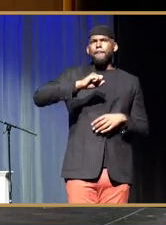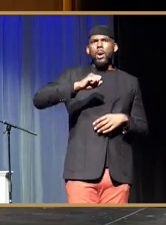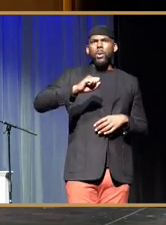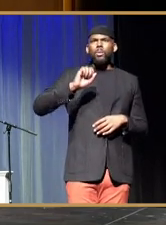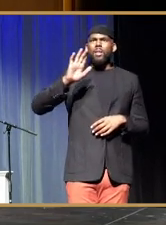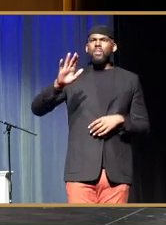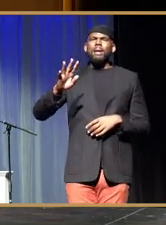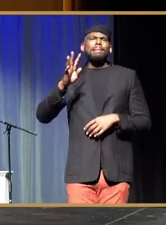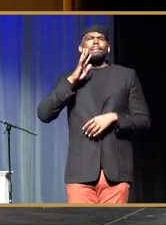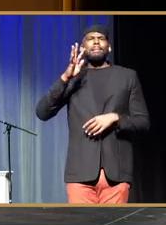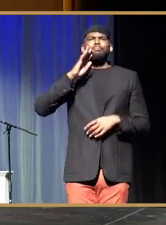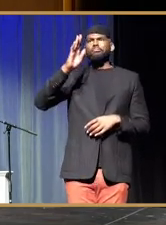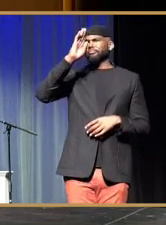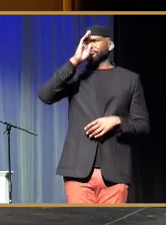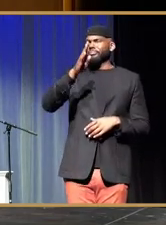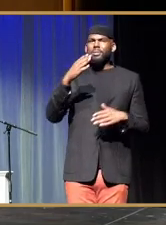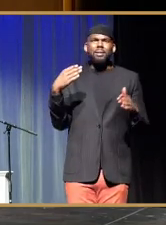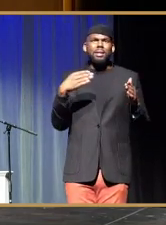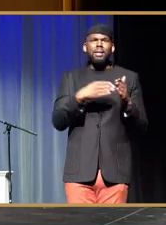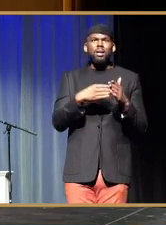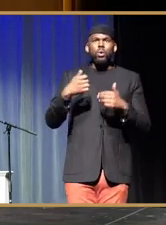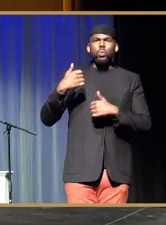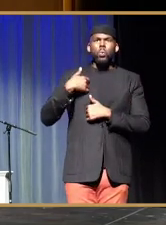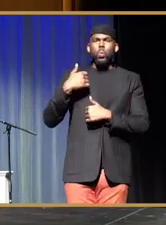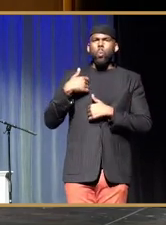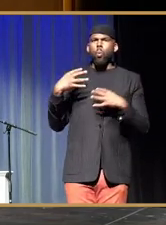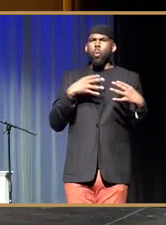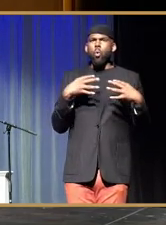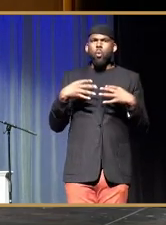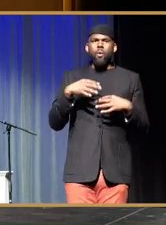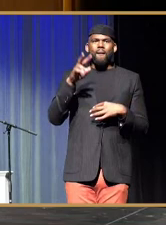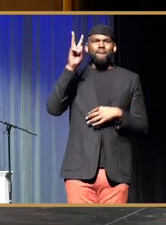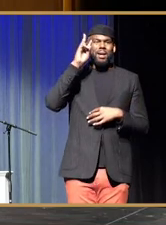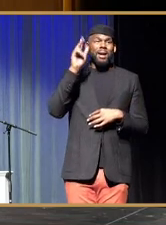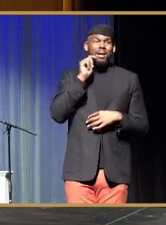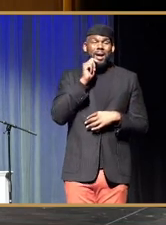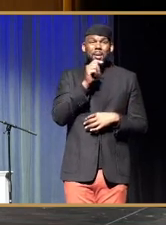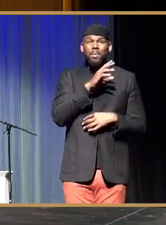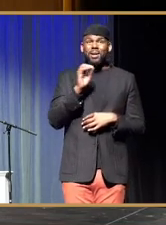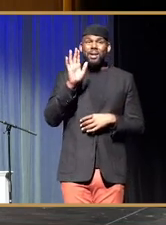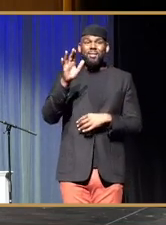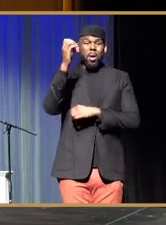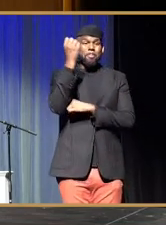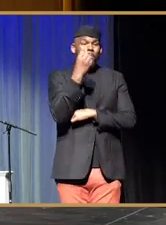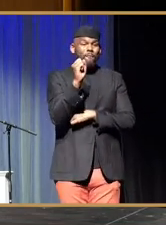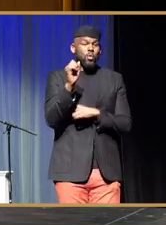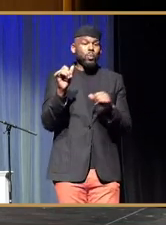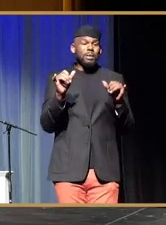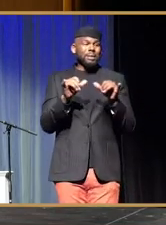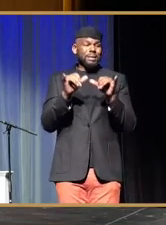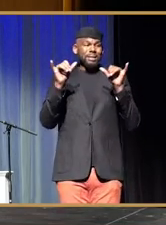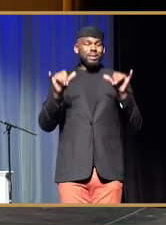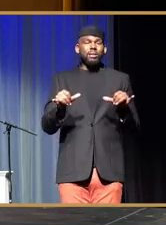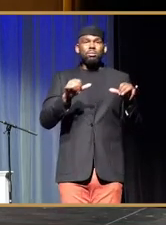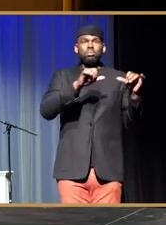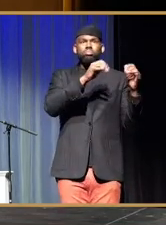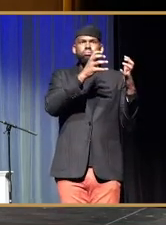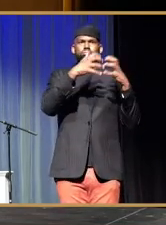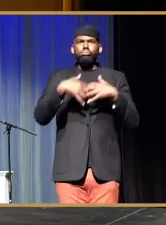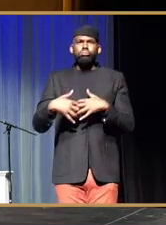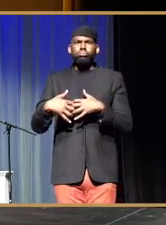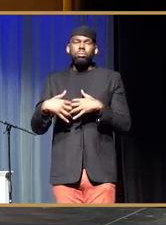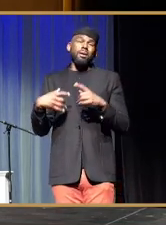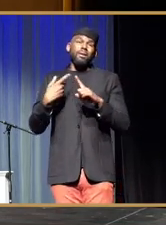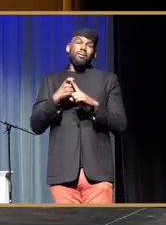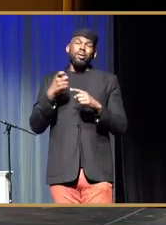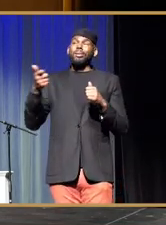their outspokenness against the war in Vietnam, and their movement was systematically brought down by the powers